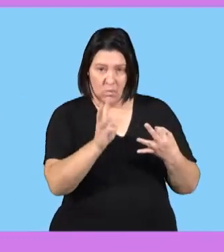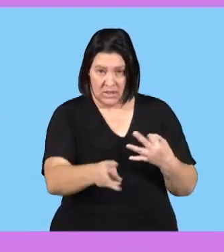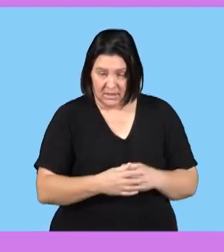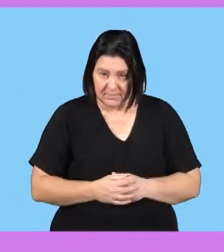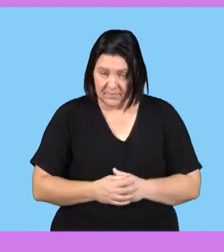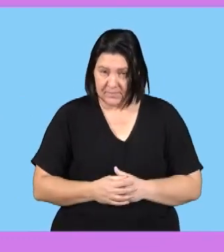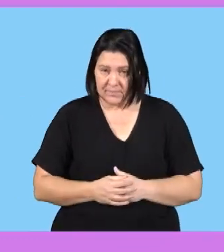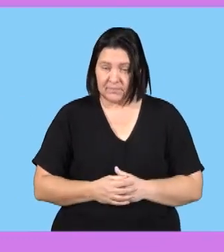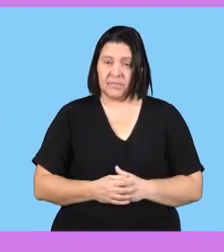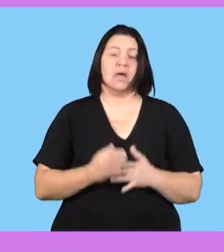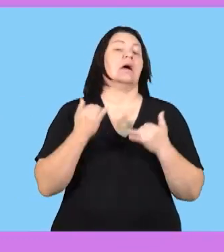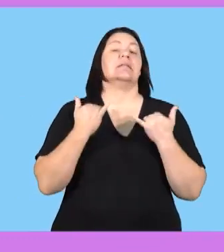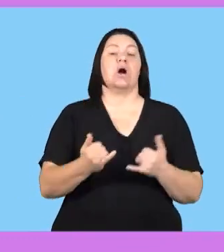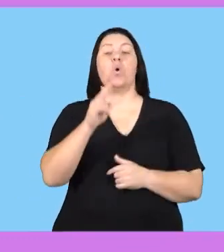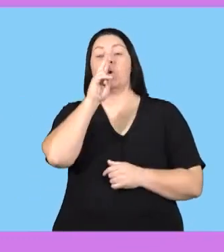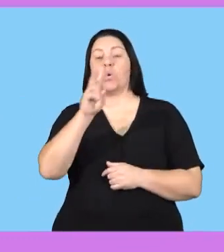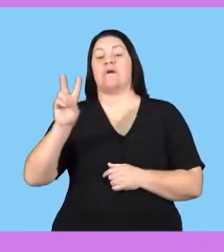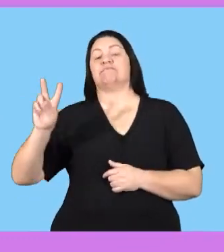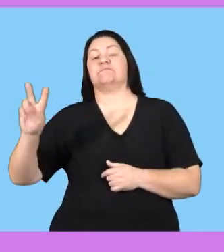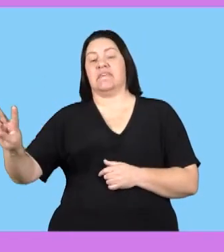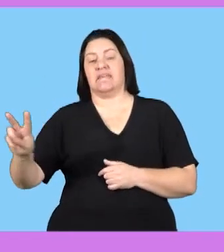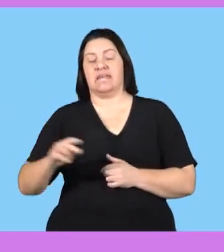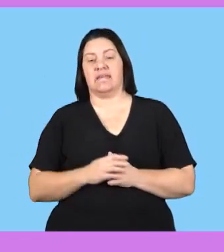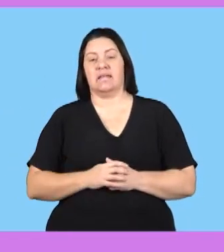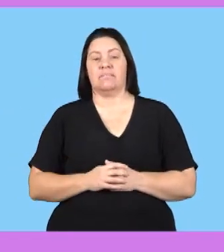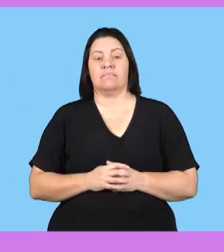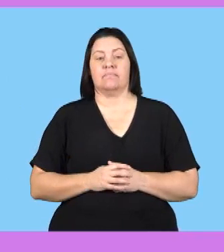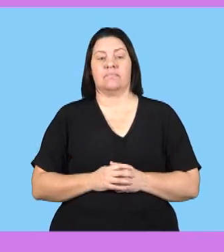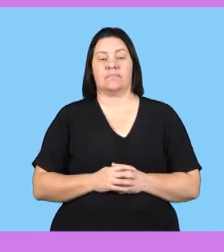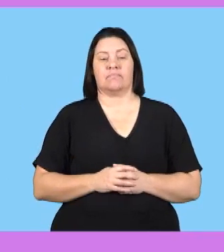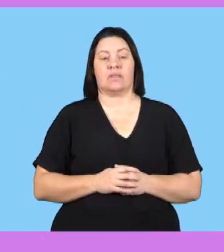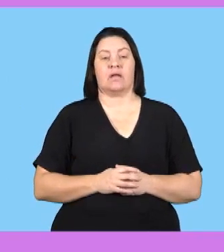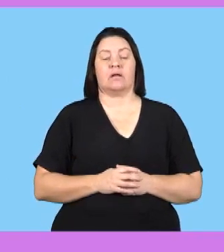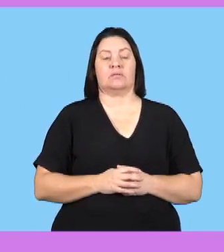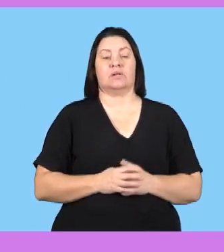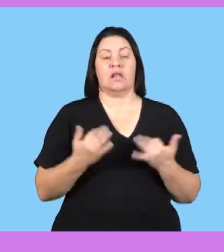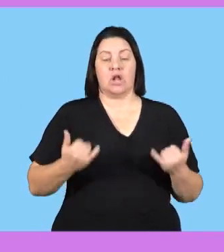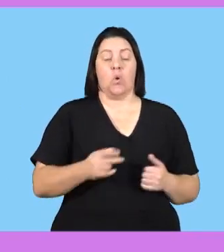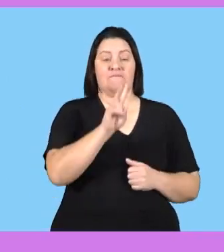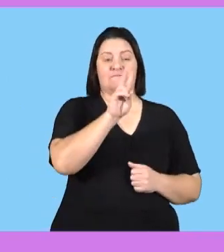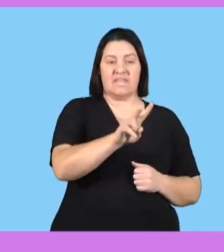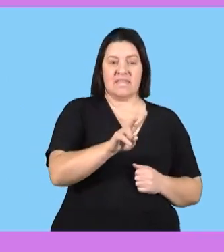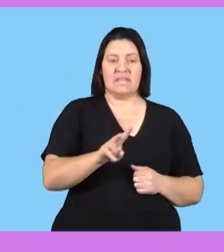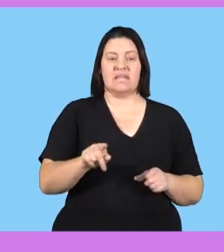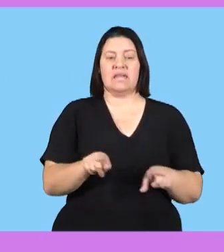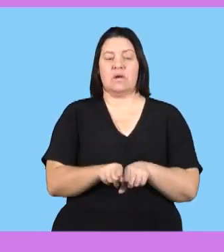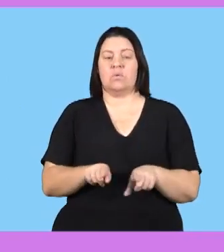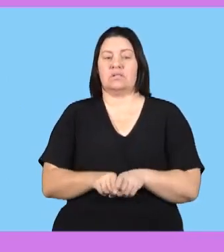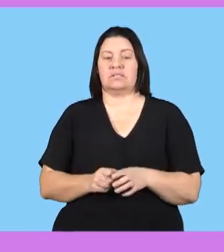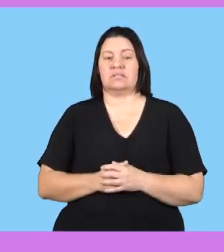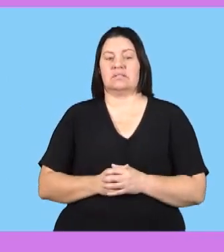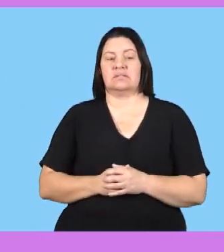Now let us have a look at the value of V. This was R. Now, the value of V. What is